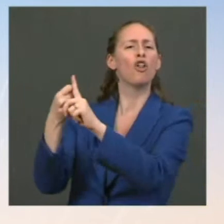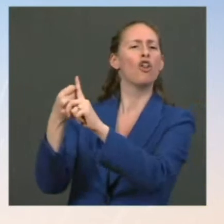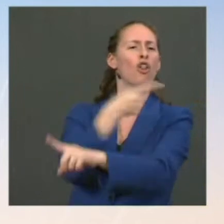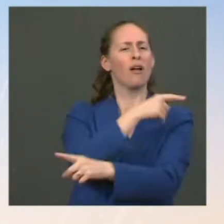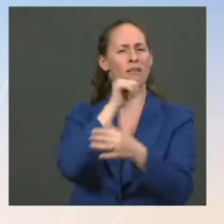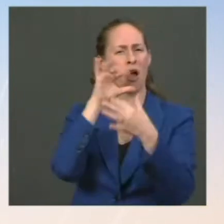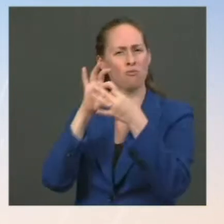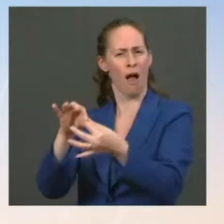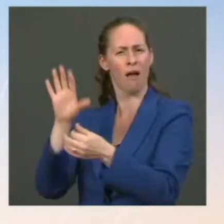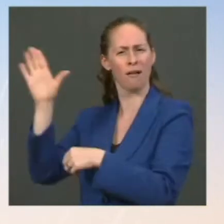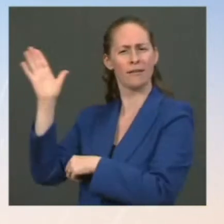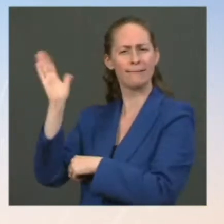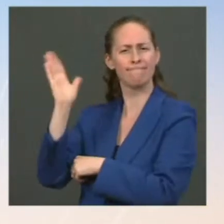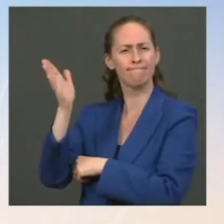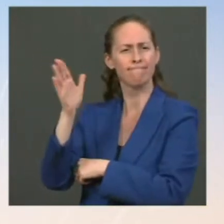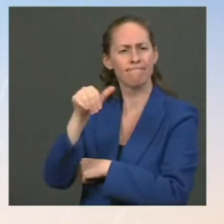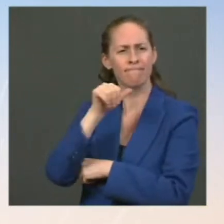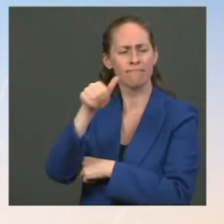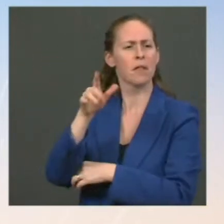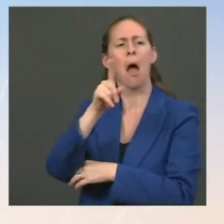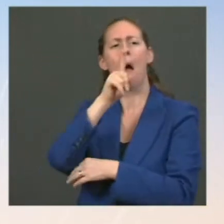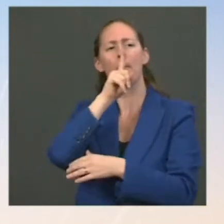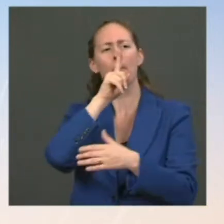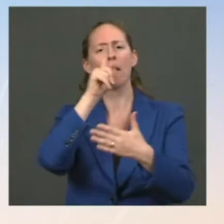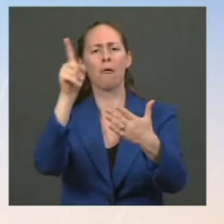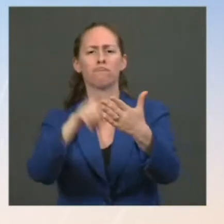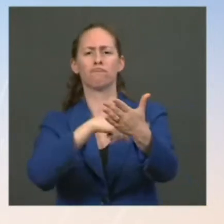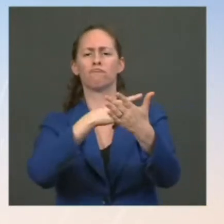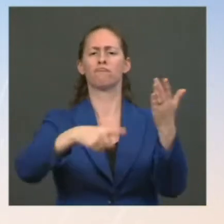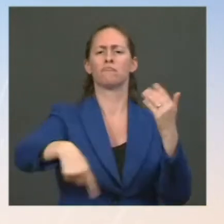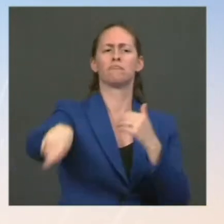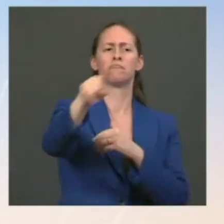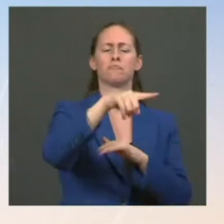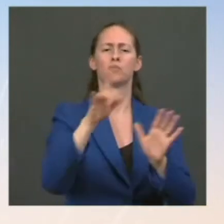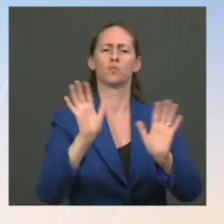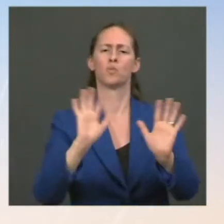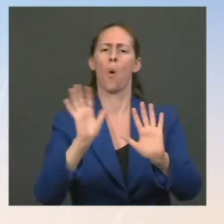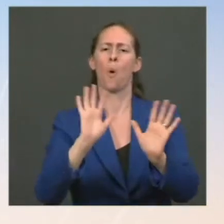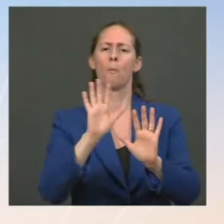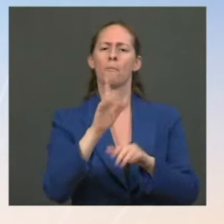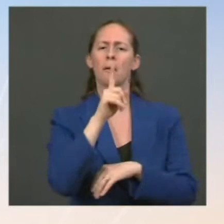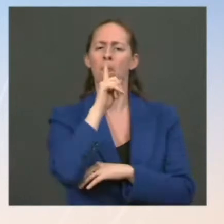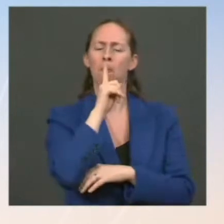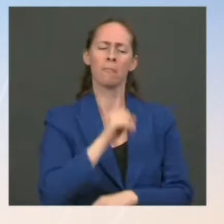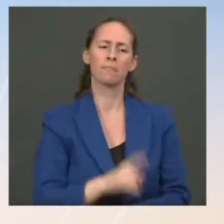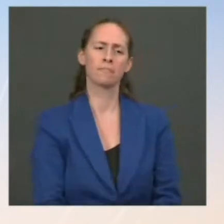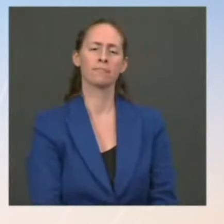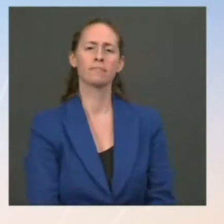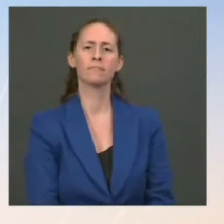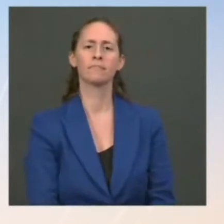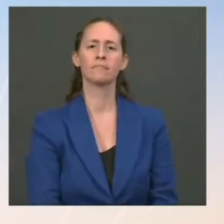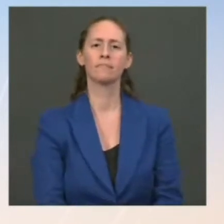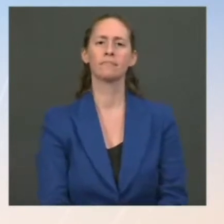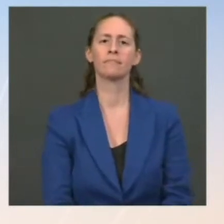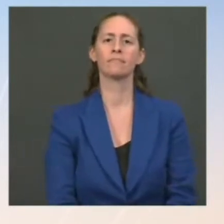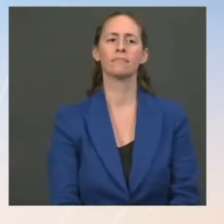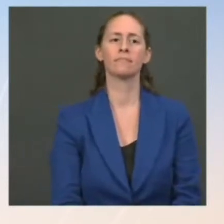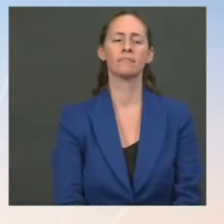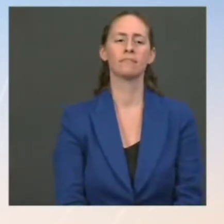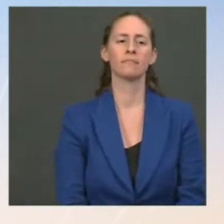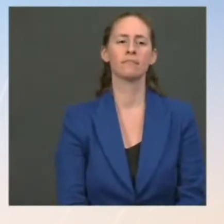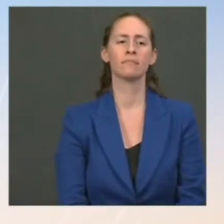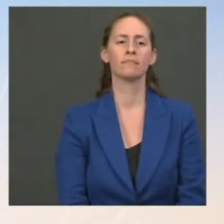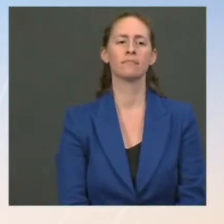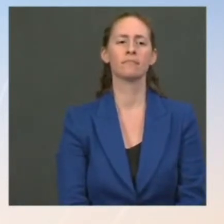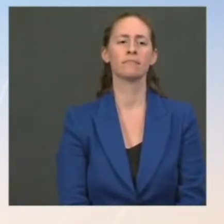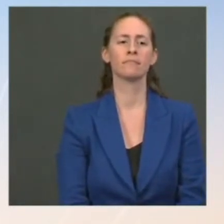members of the media, people he's taken questions from today and on Friday as well. Go ahead. It happened that he was sitting next to the Prime Minister of